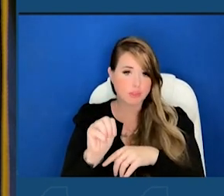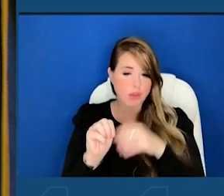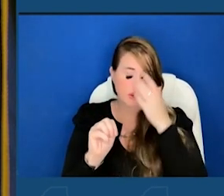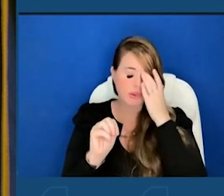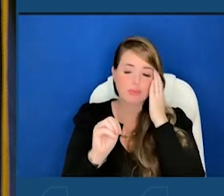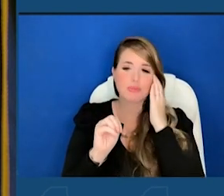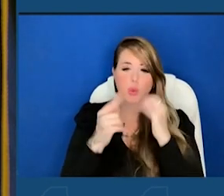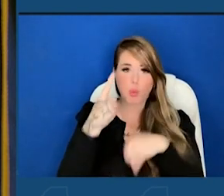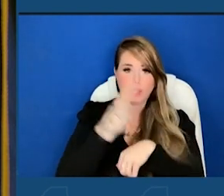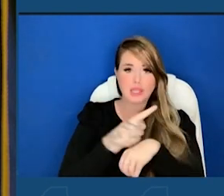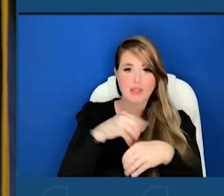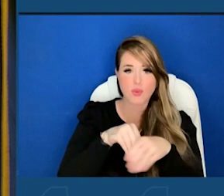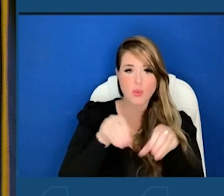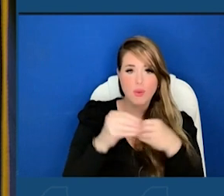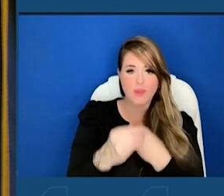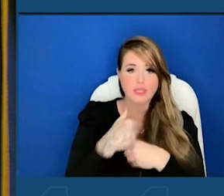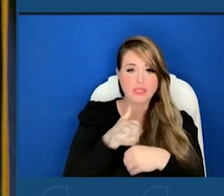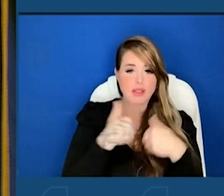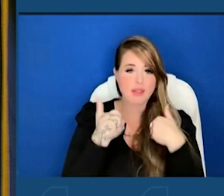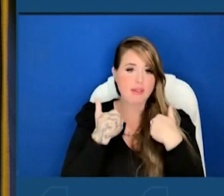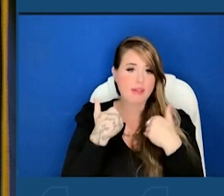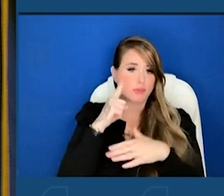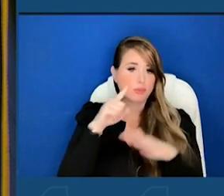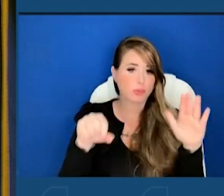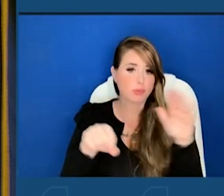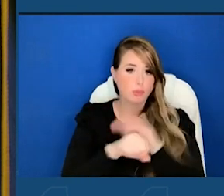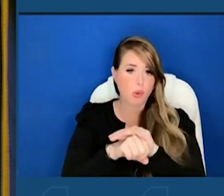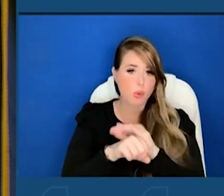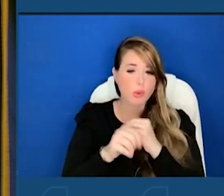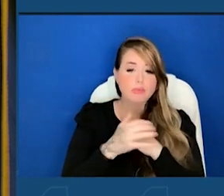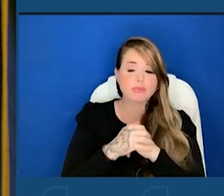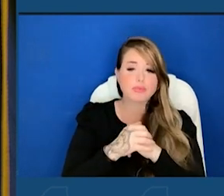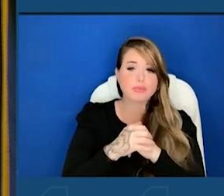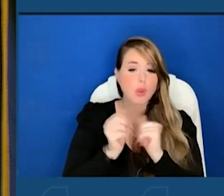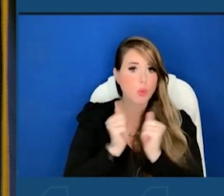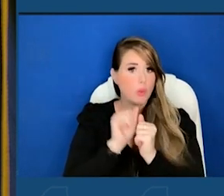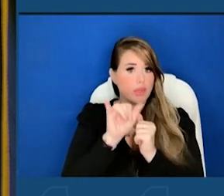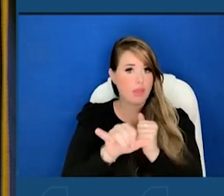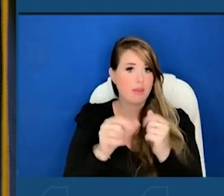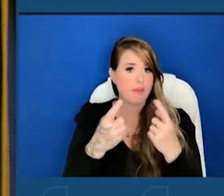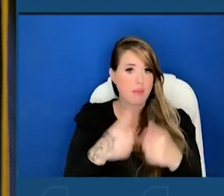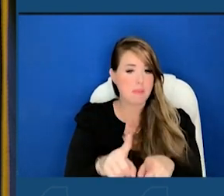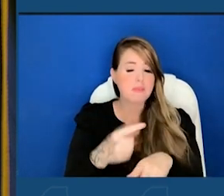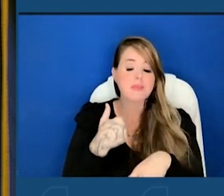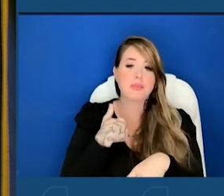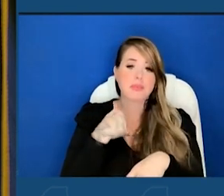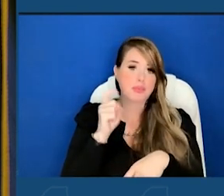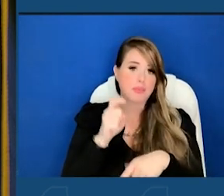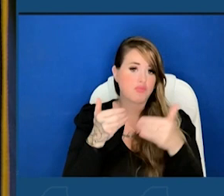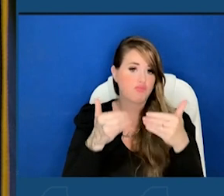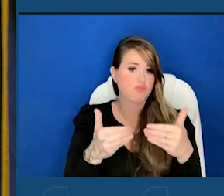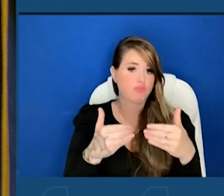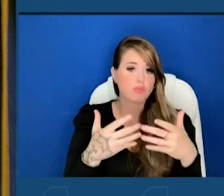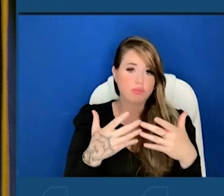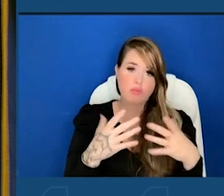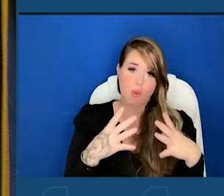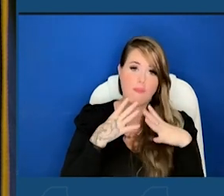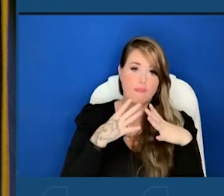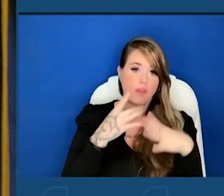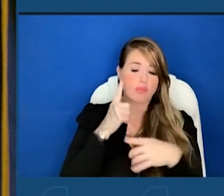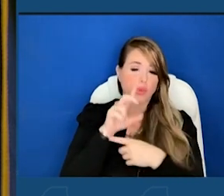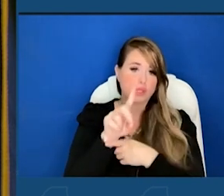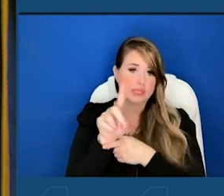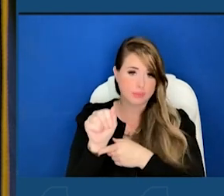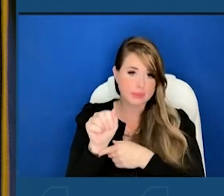One day in the office, I had a stroke. With that being said, I had to go on disability.